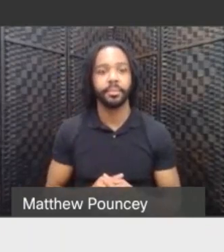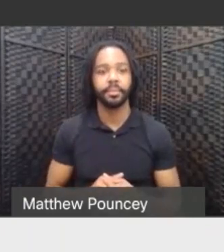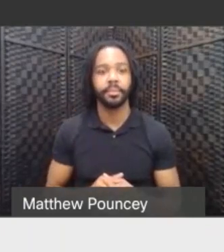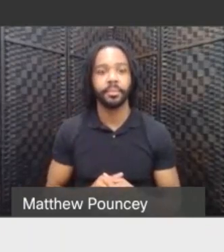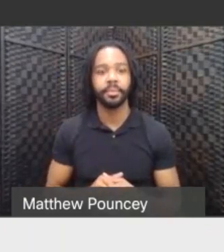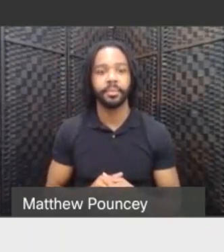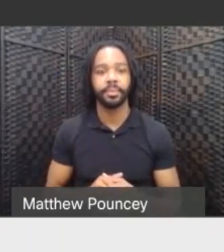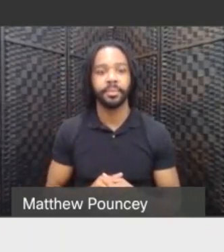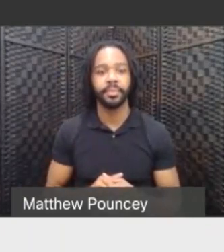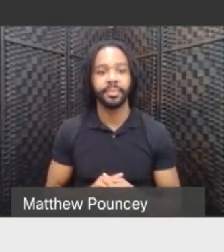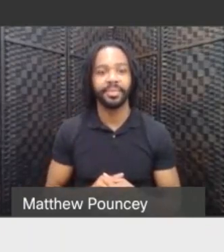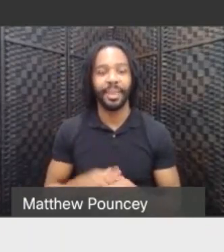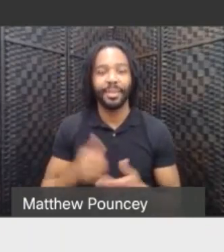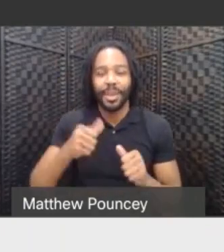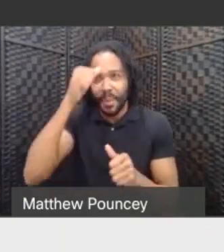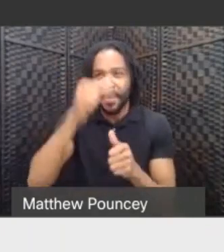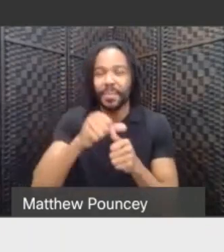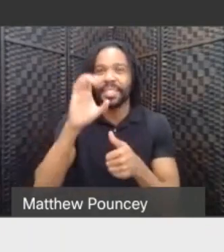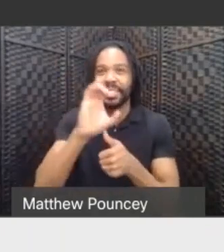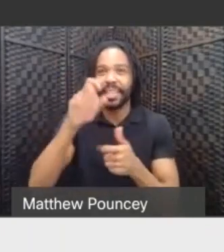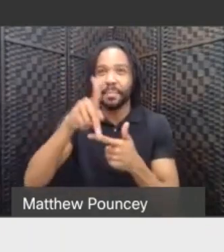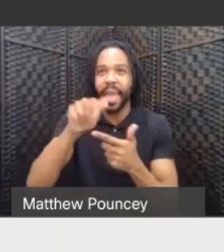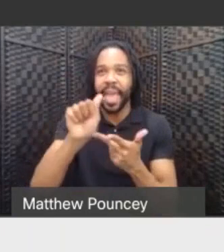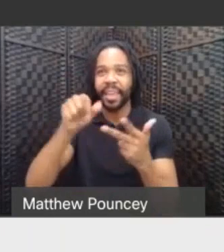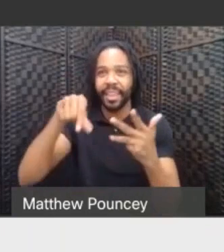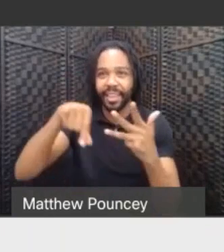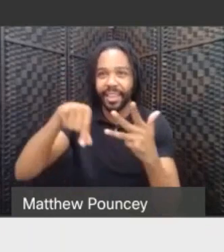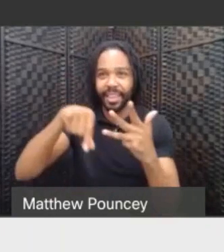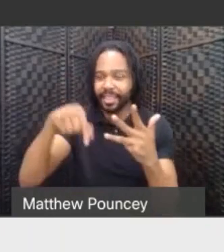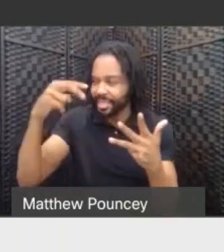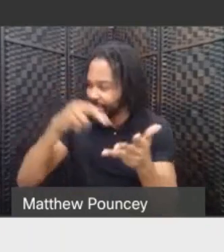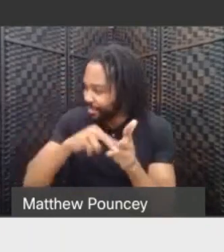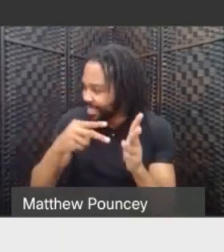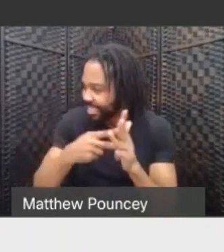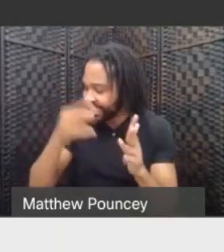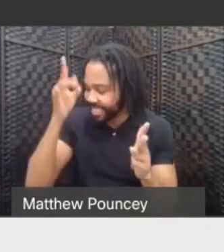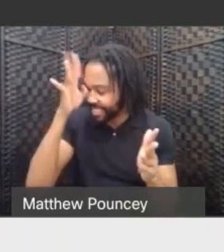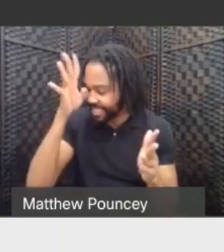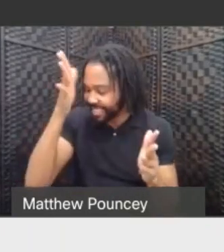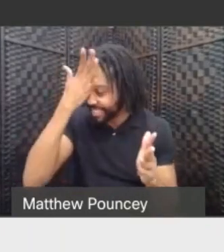And I'm trying to remember what it stands for. That's terrible.